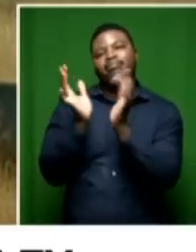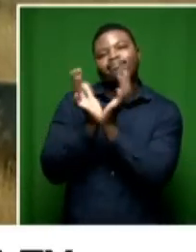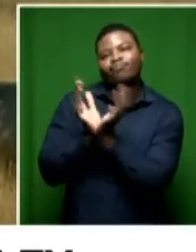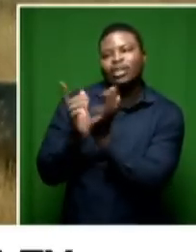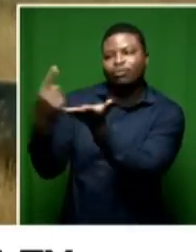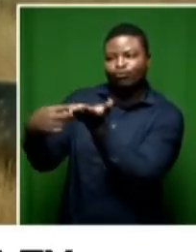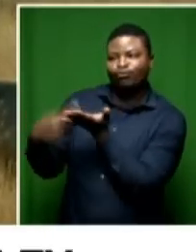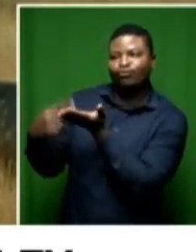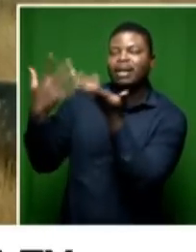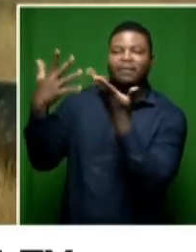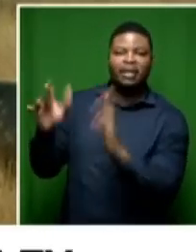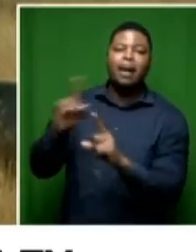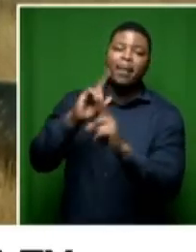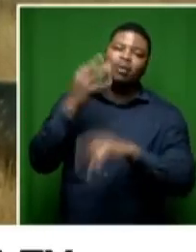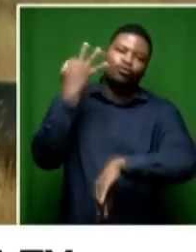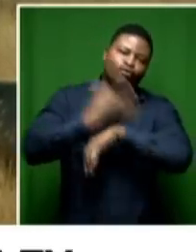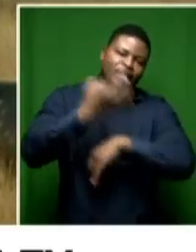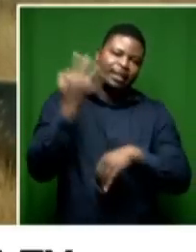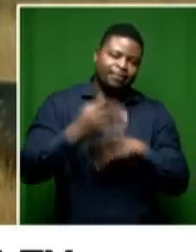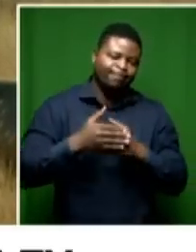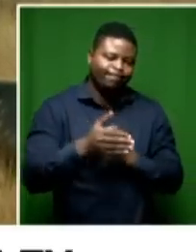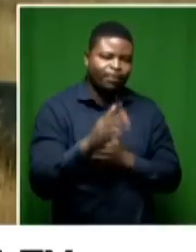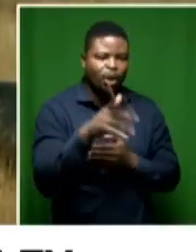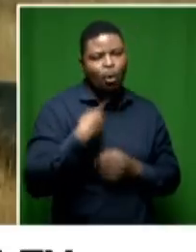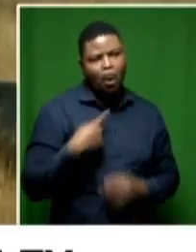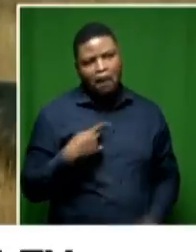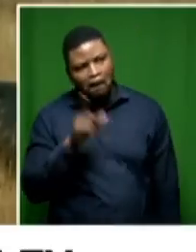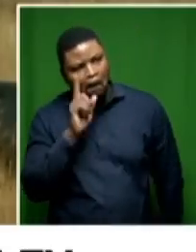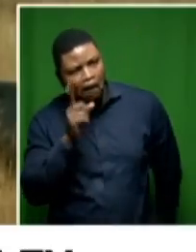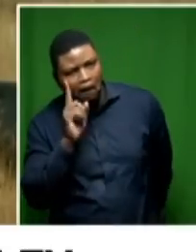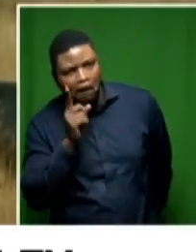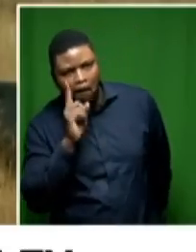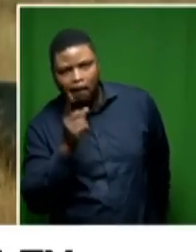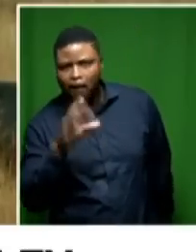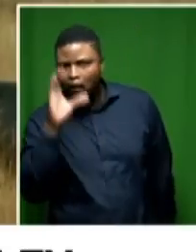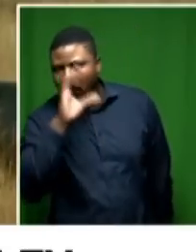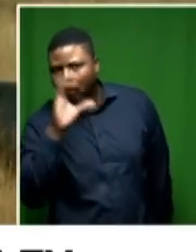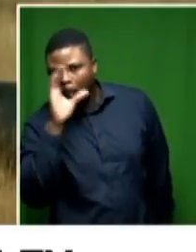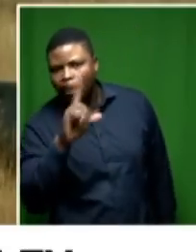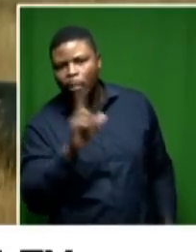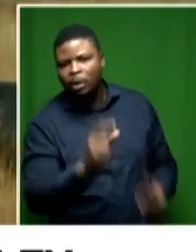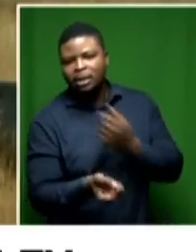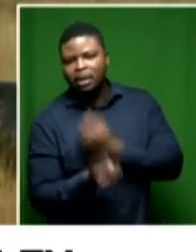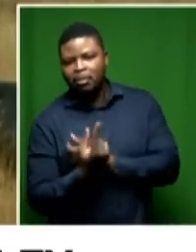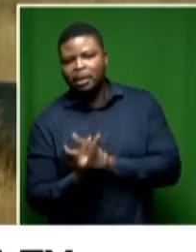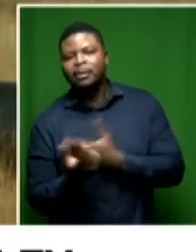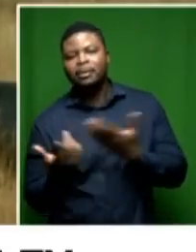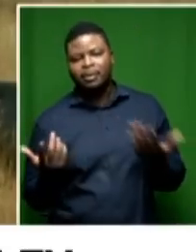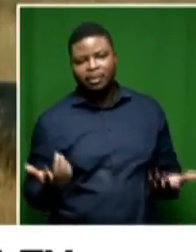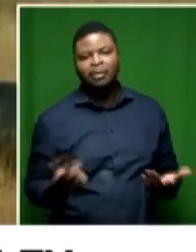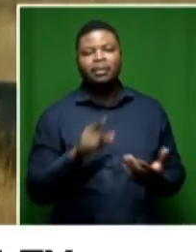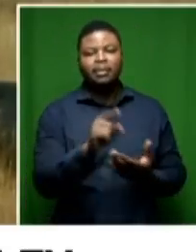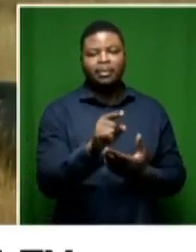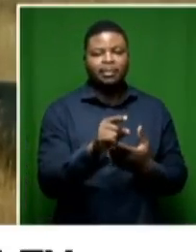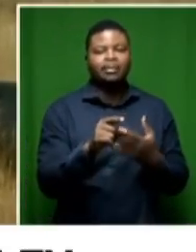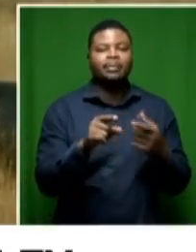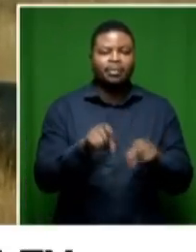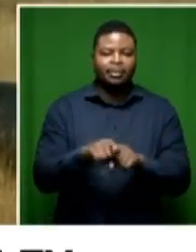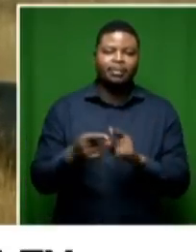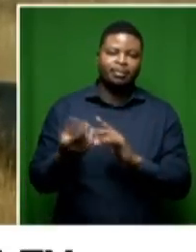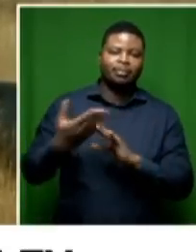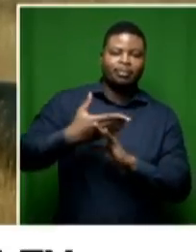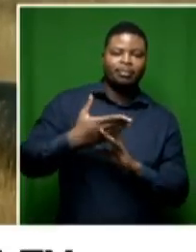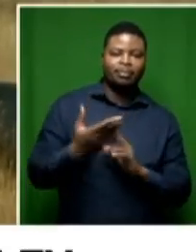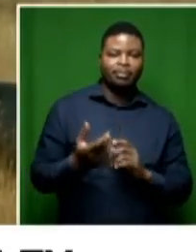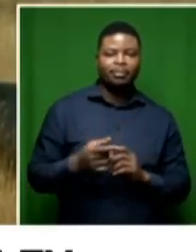monitoring the situation for the next 3 days, and we will be keeping our viewers up to date on the situation here in Kimberley.